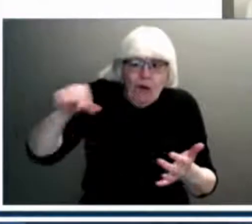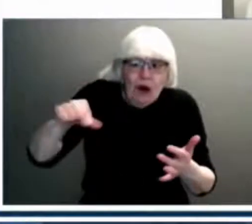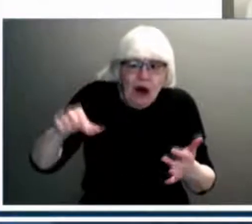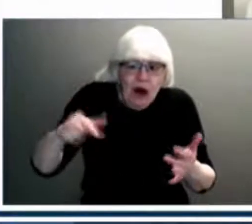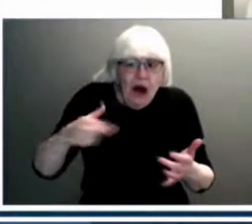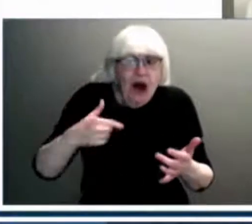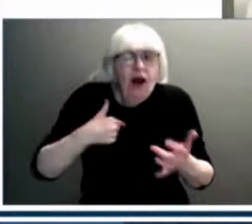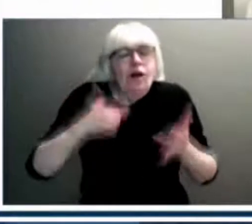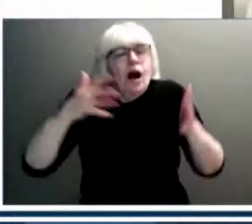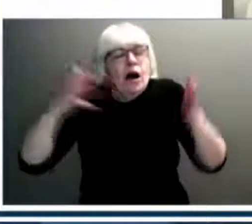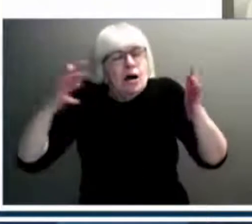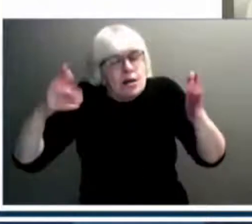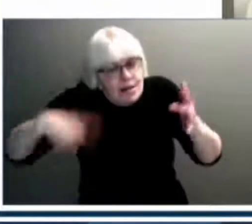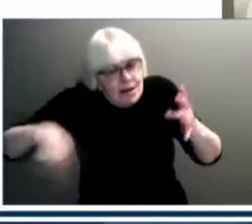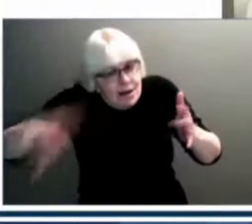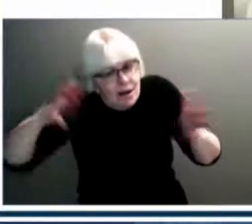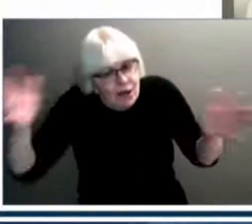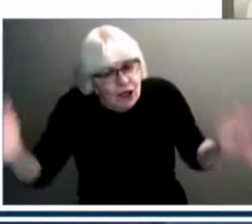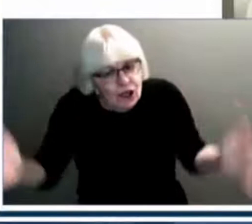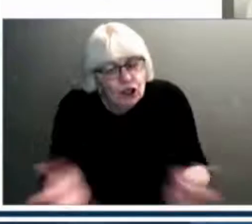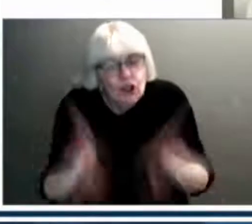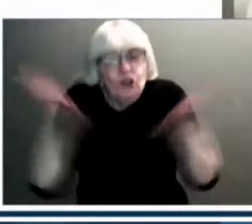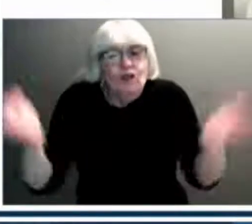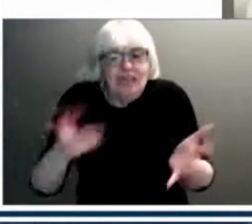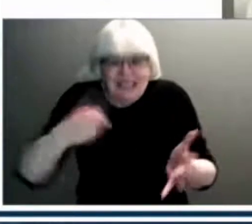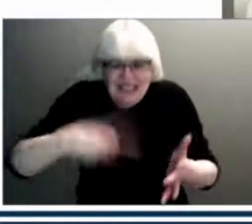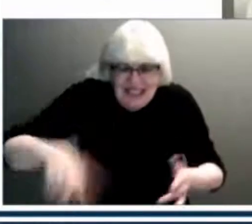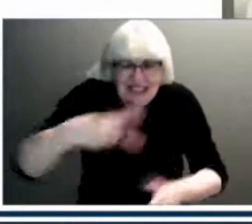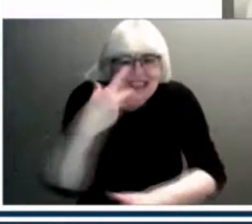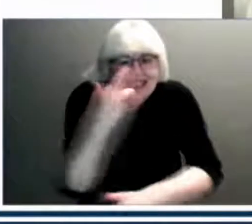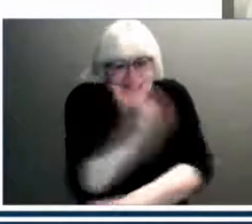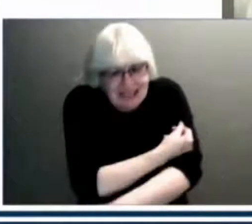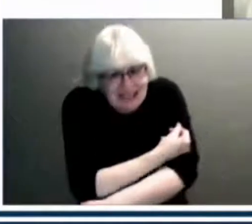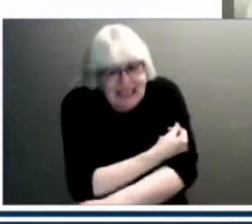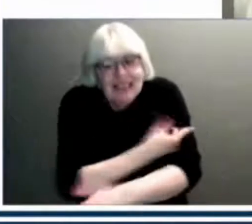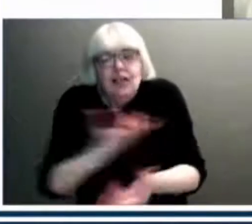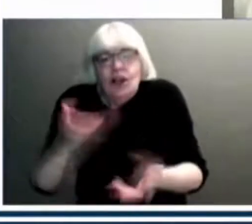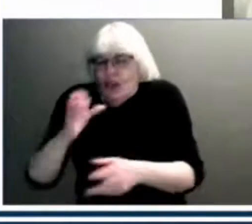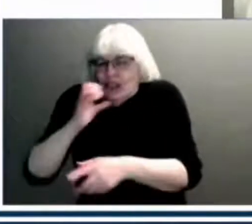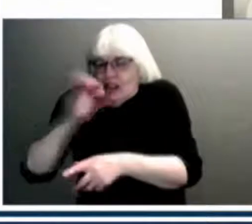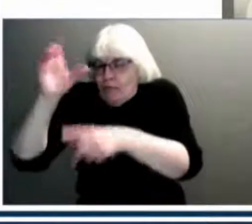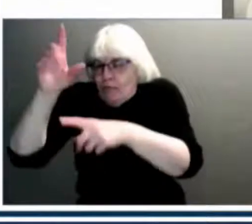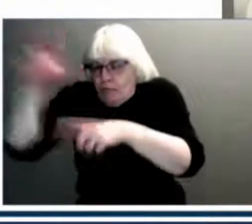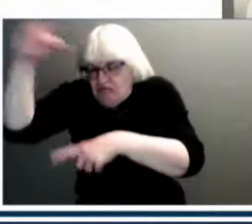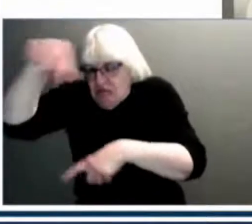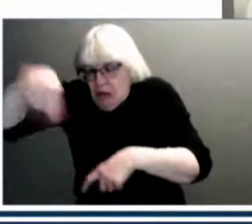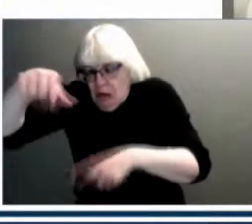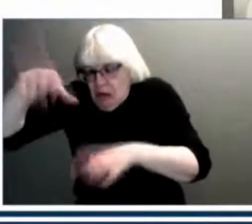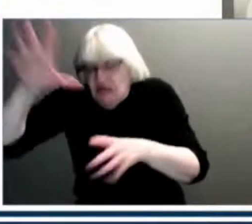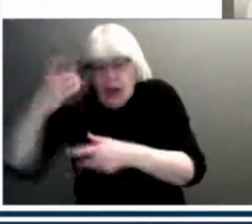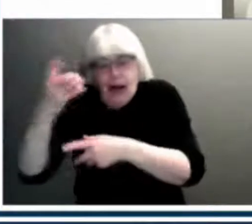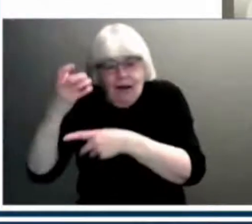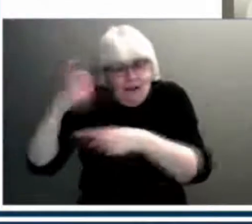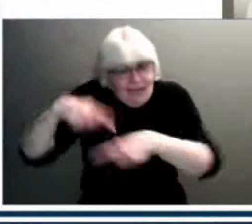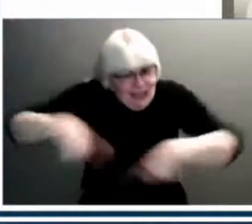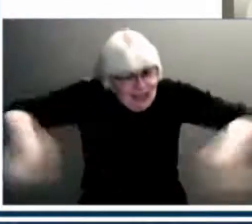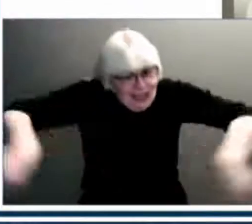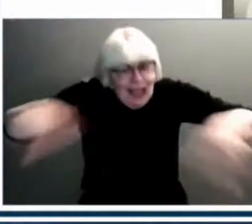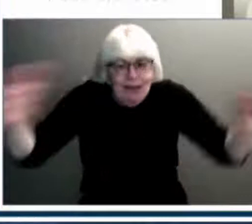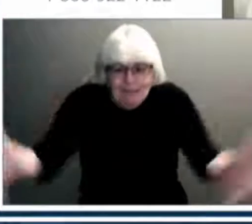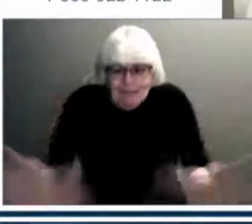John McPhee at the Herald. Go ahead, John. Thank you. Premier, if we're in the most